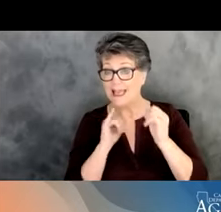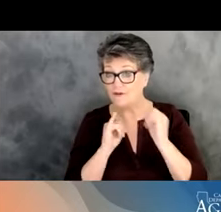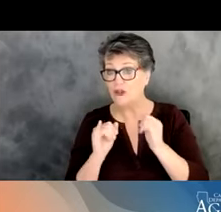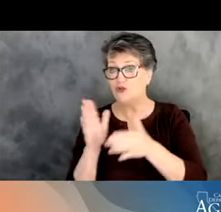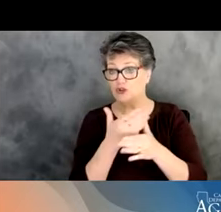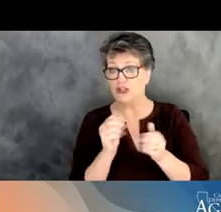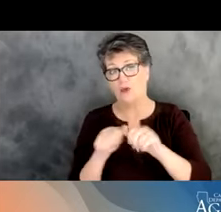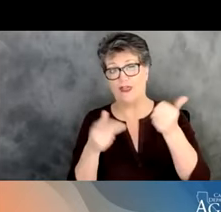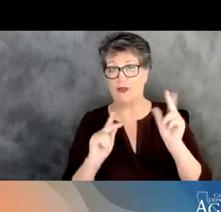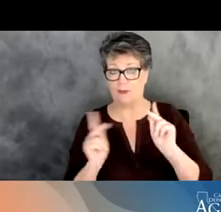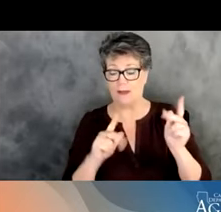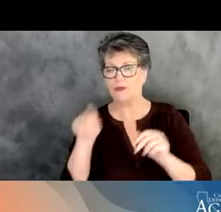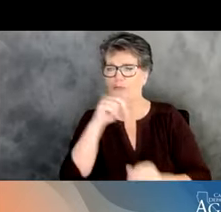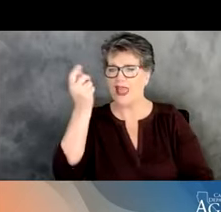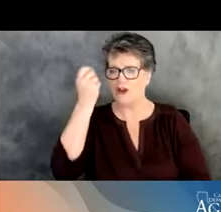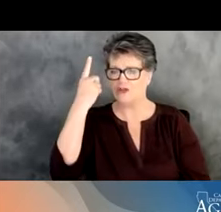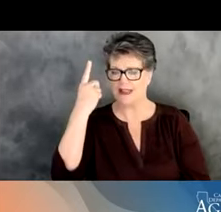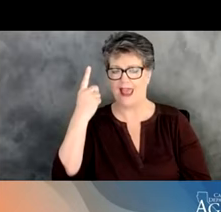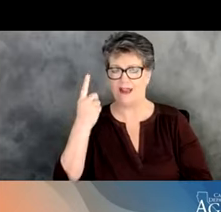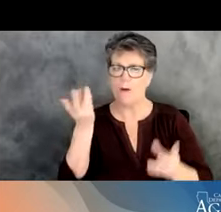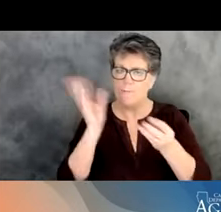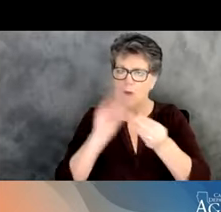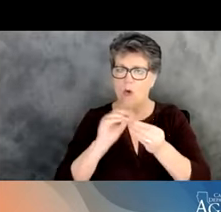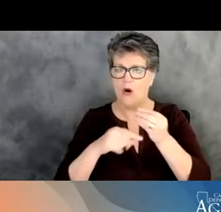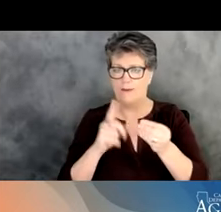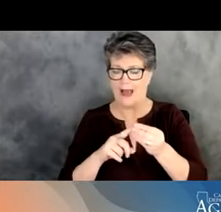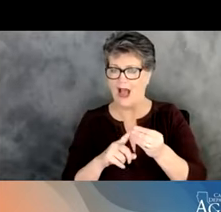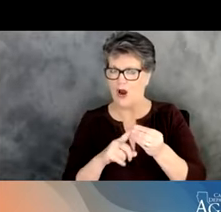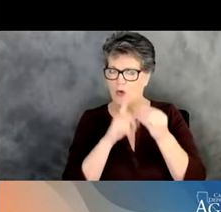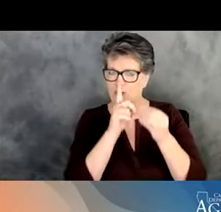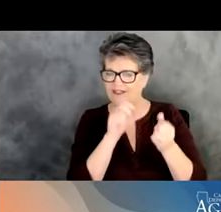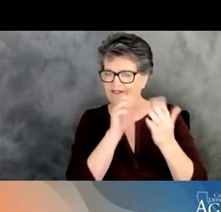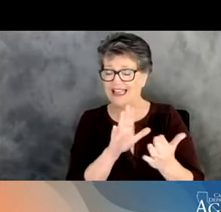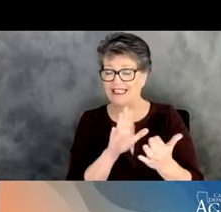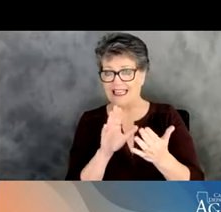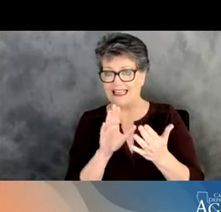share with others so that they understand a little bit more about the realities facing